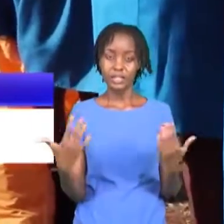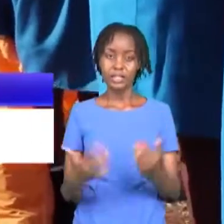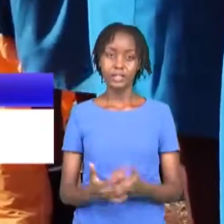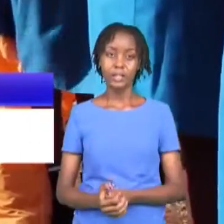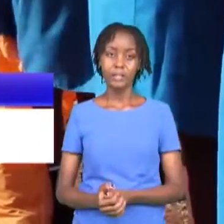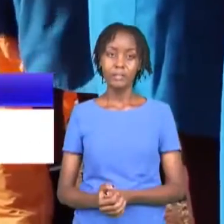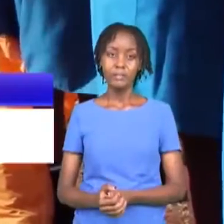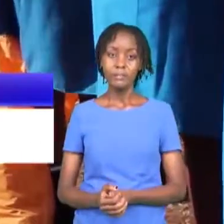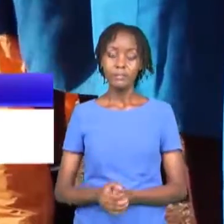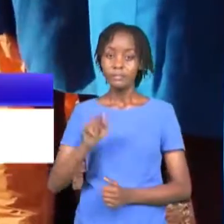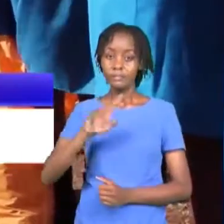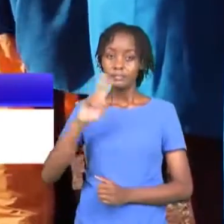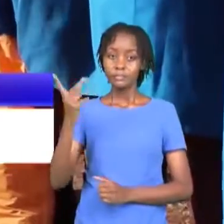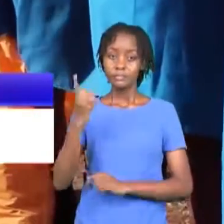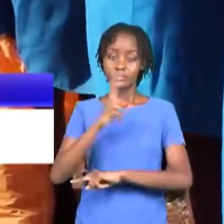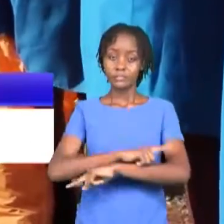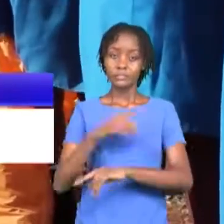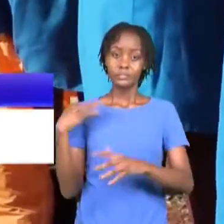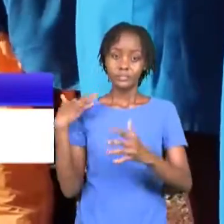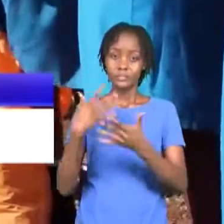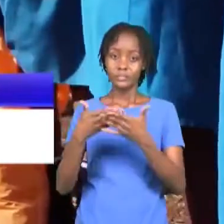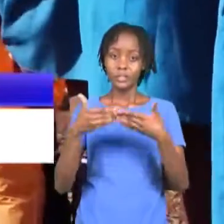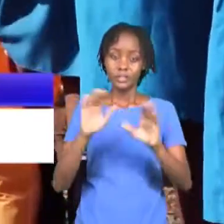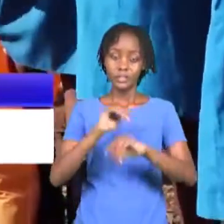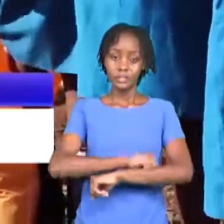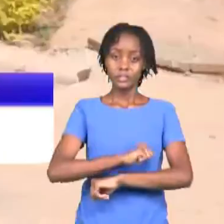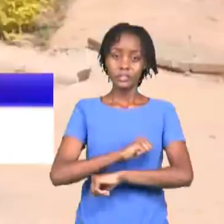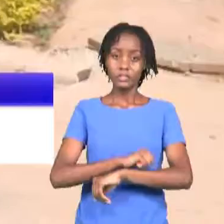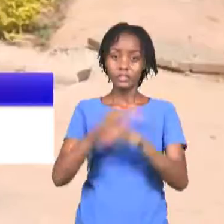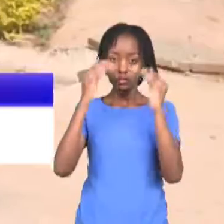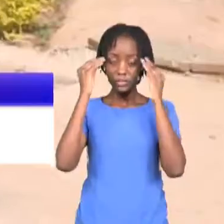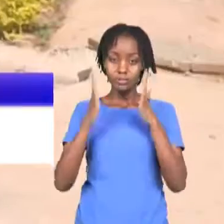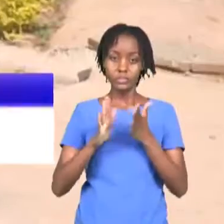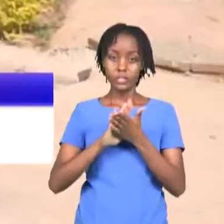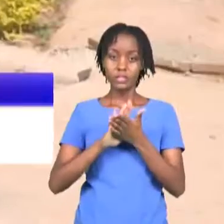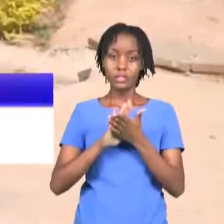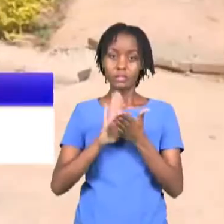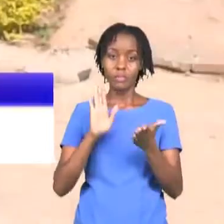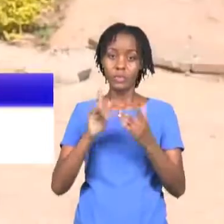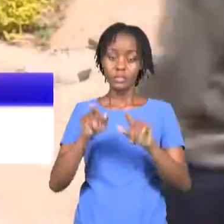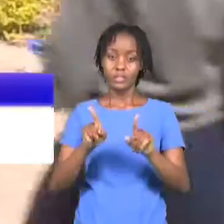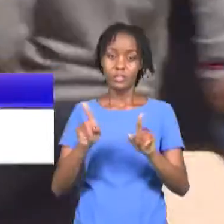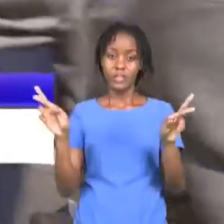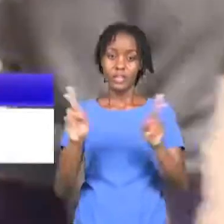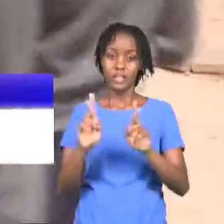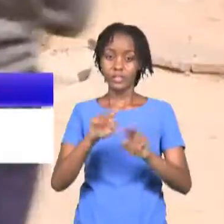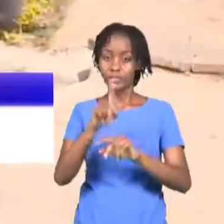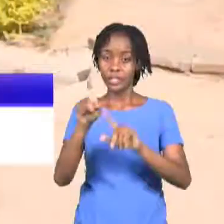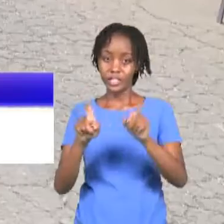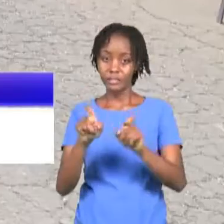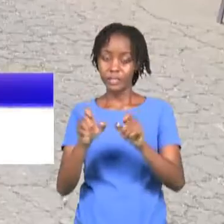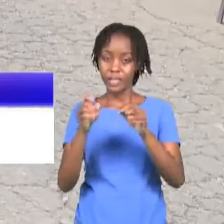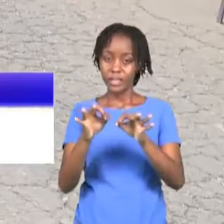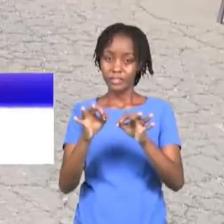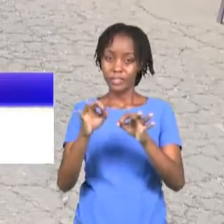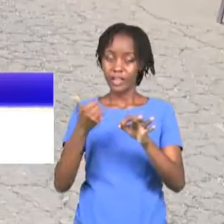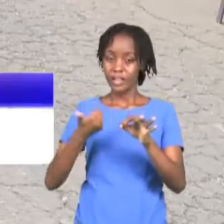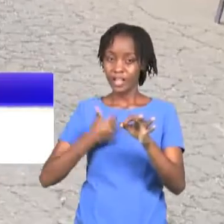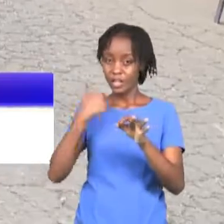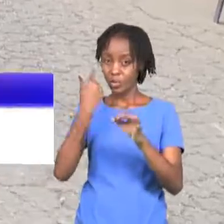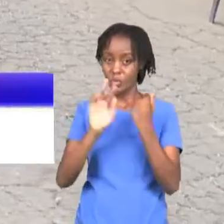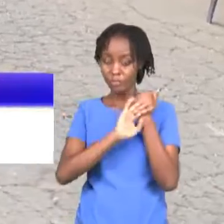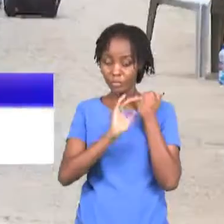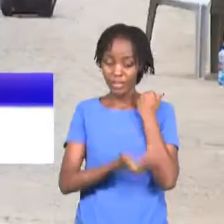Being the second day since the reopening, a good number of students are getting in to prepare for exams. For those who got pregnant over the long